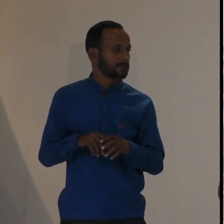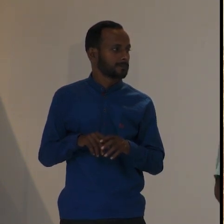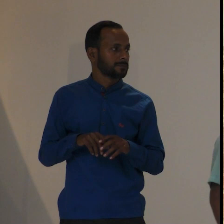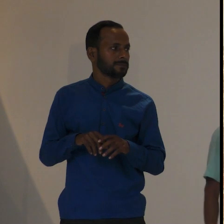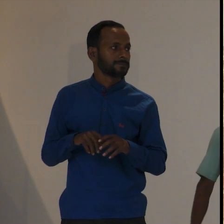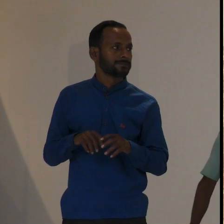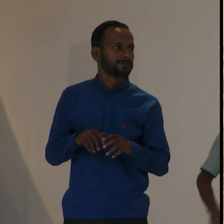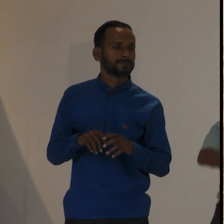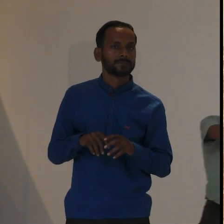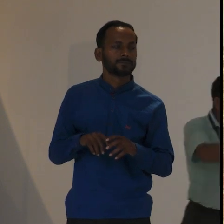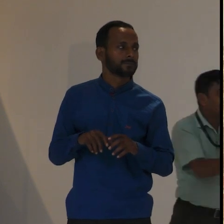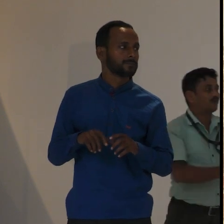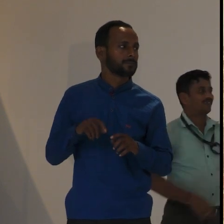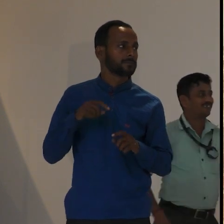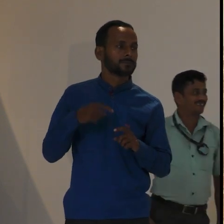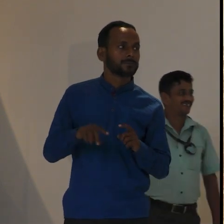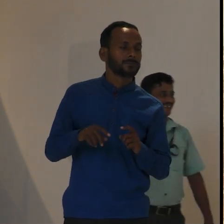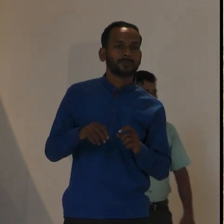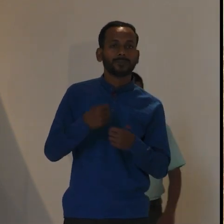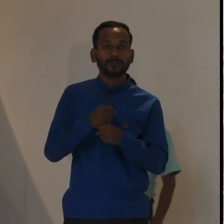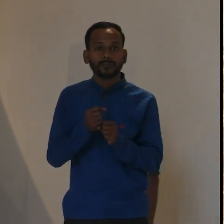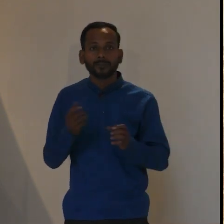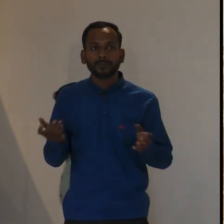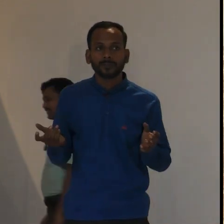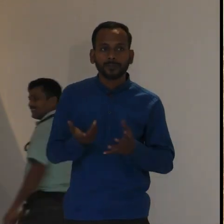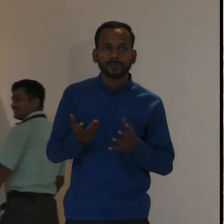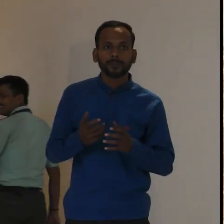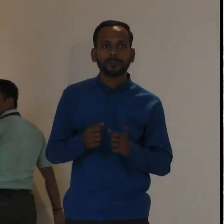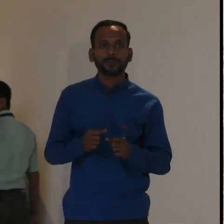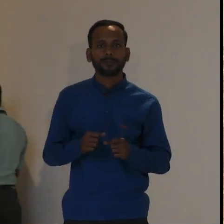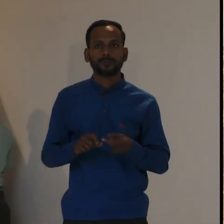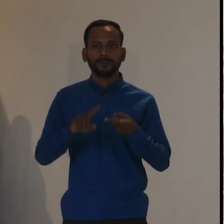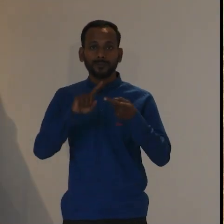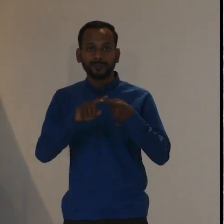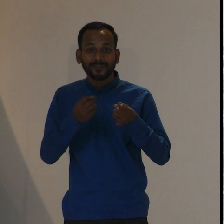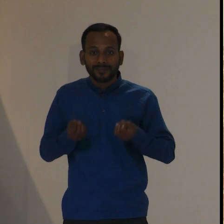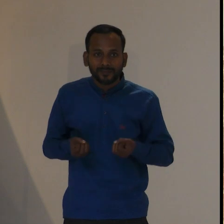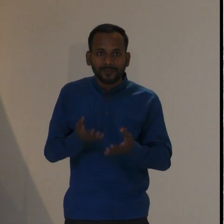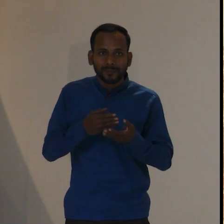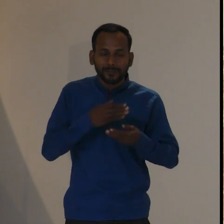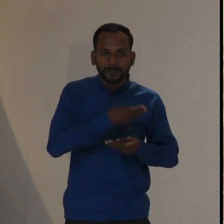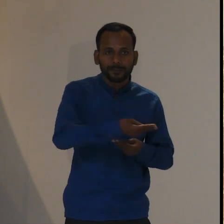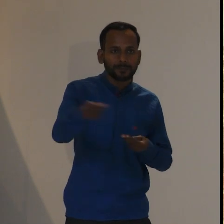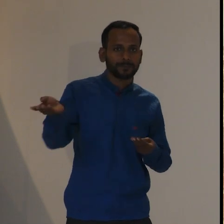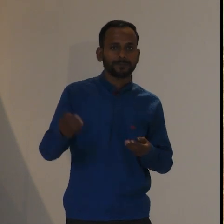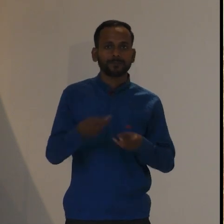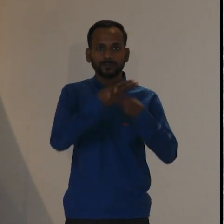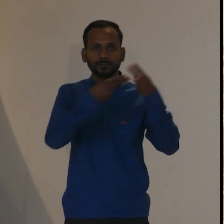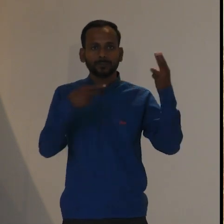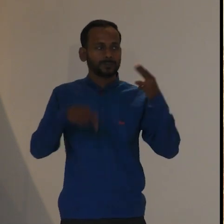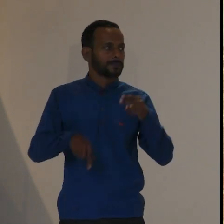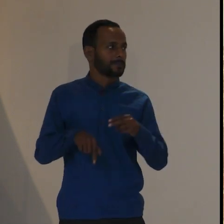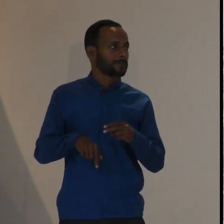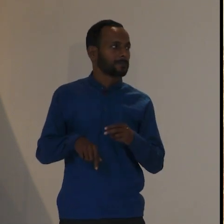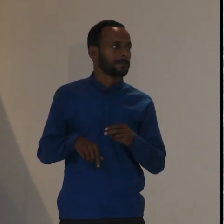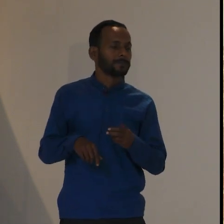Thank you. This has led to building the archives and expanding this section to include hidden stories. So we